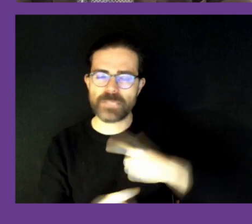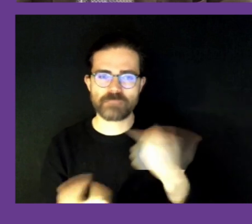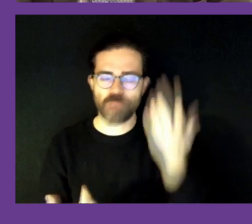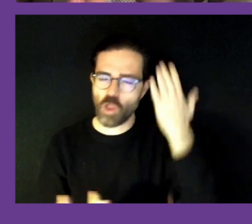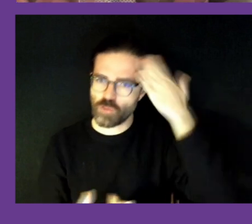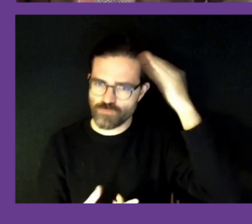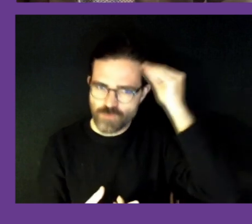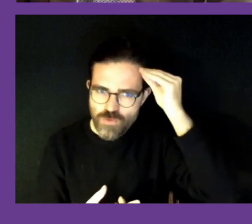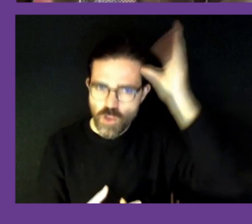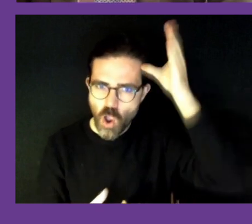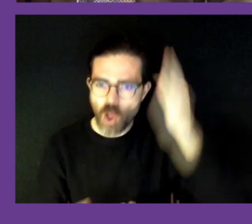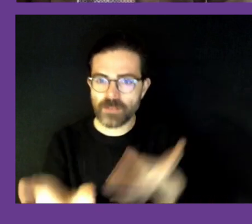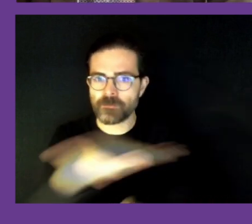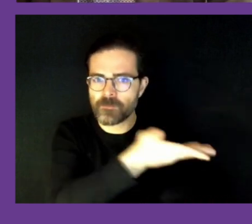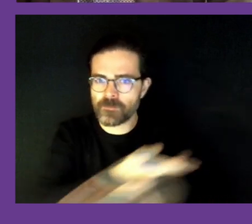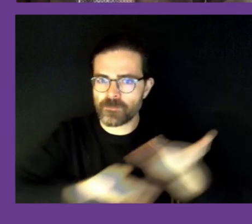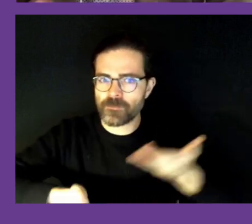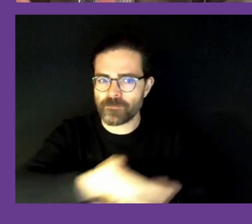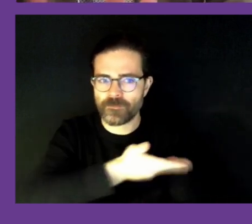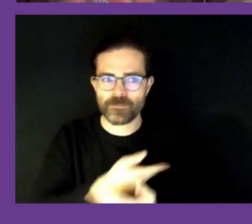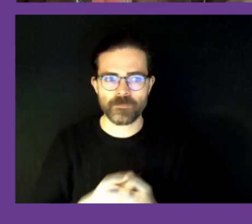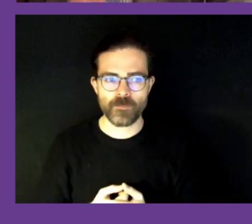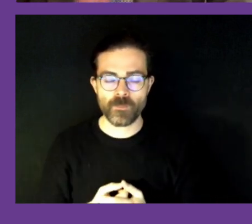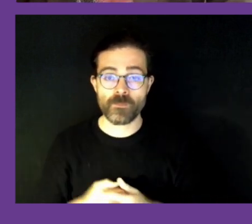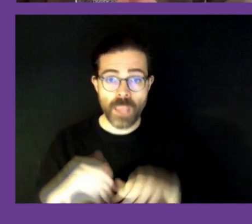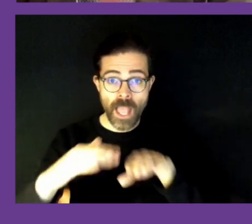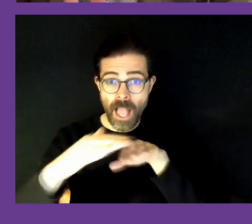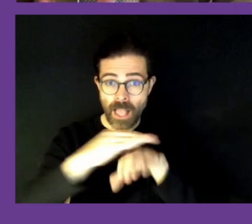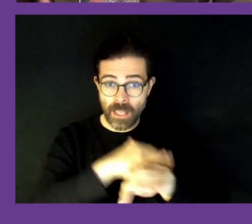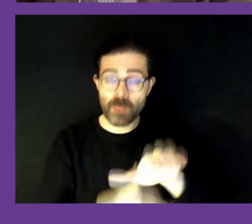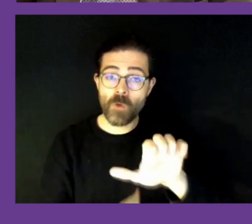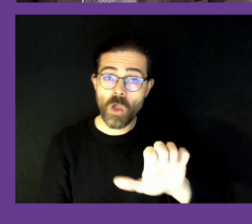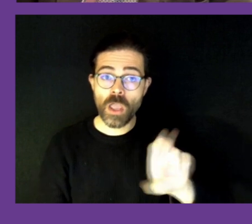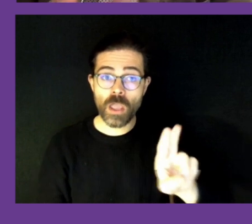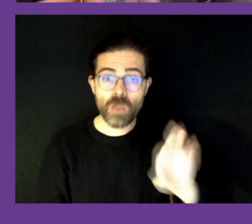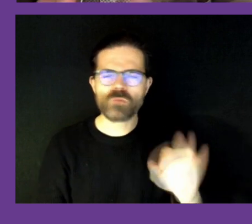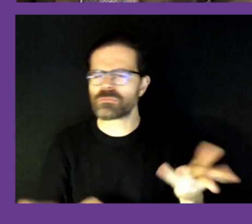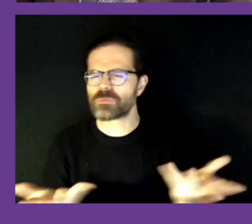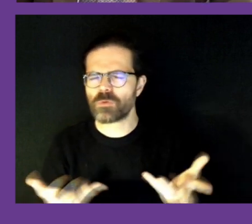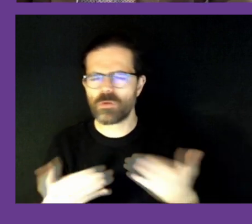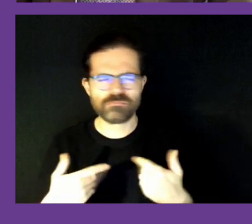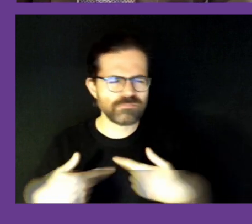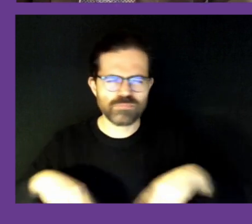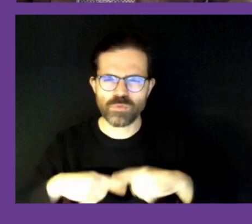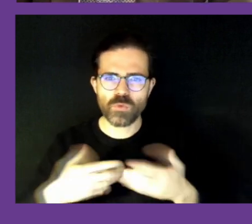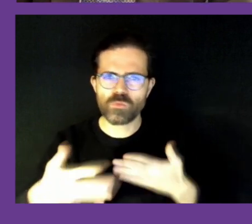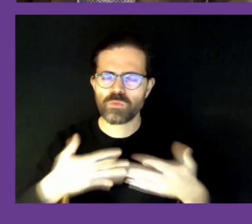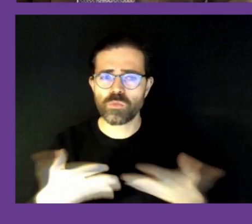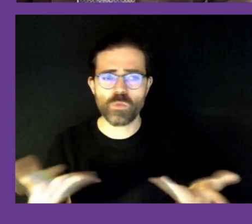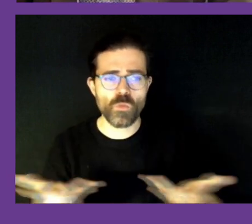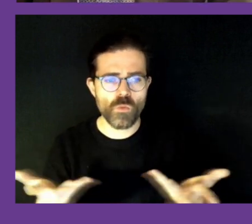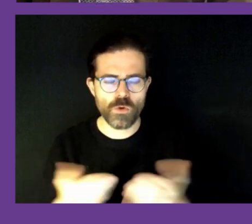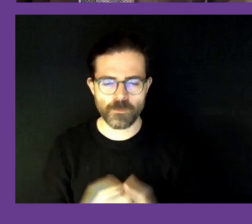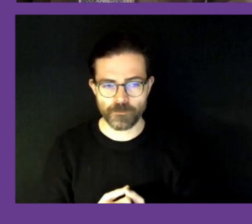level. And what's AccessibleEU doing to help this? We are present in the key European technical